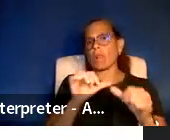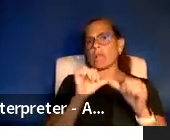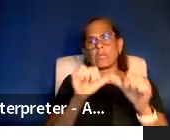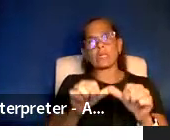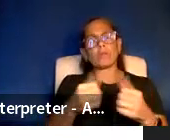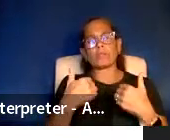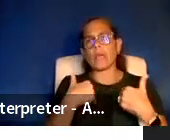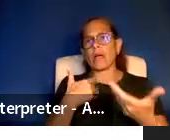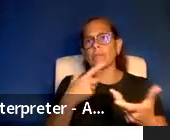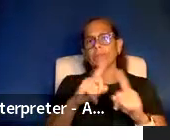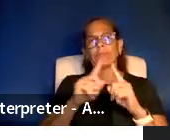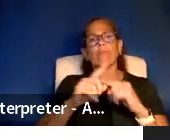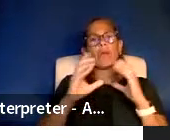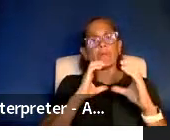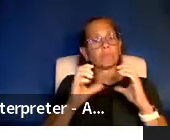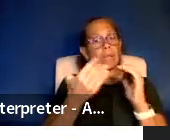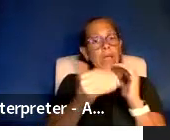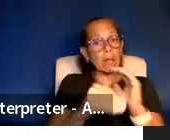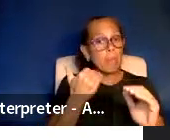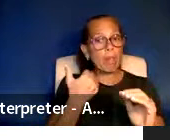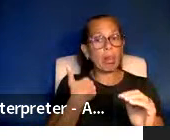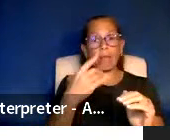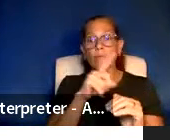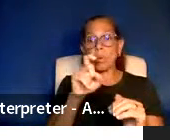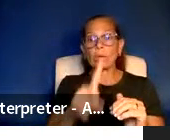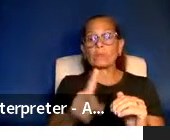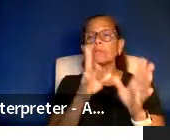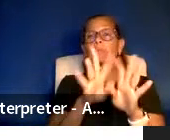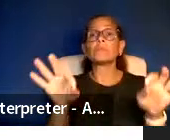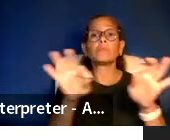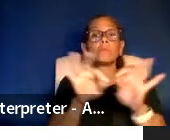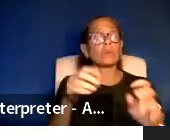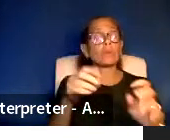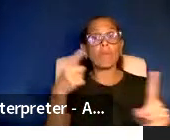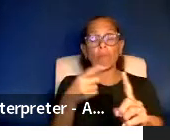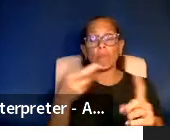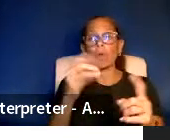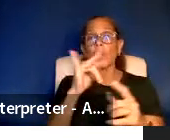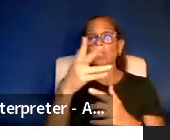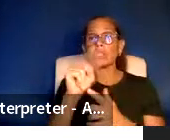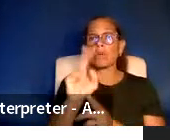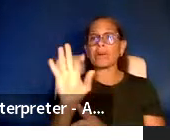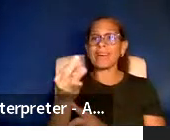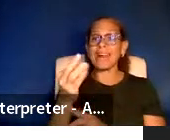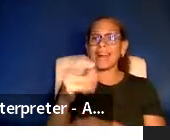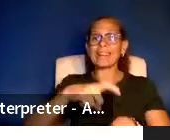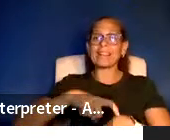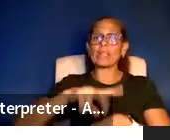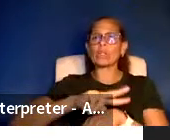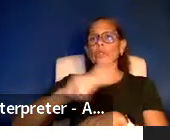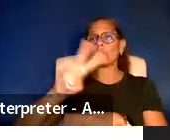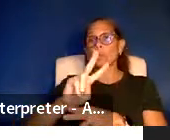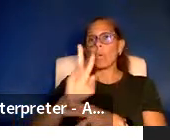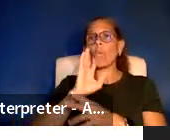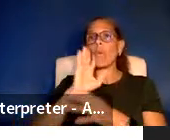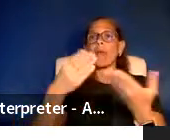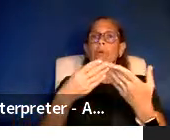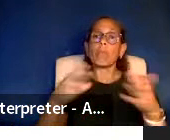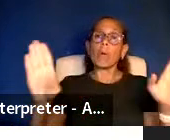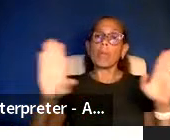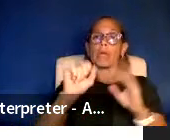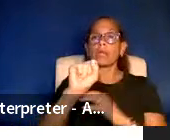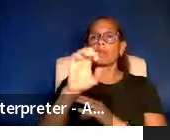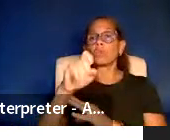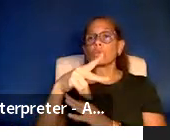please reach out to our email with any questions. Importantly, again, on January 9th at 2 p.m., we will be hosting a public scoping